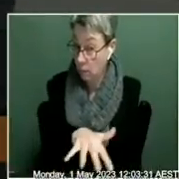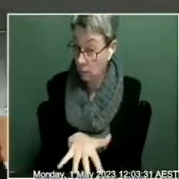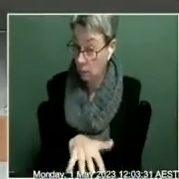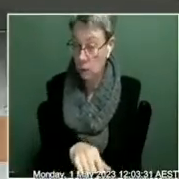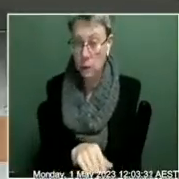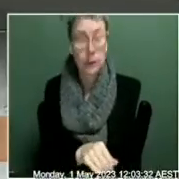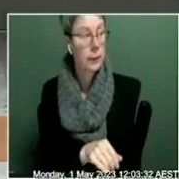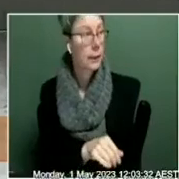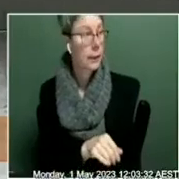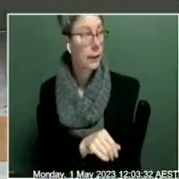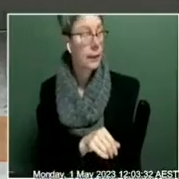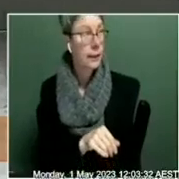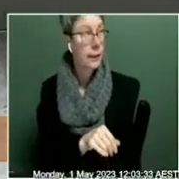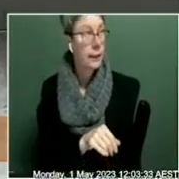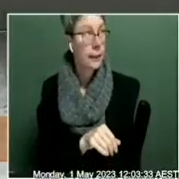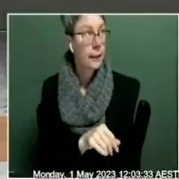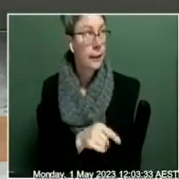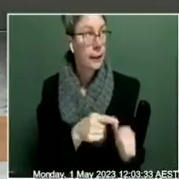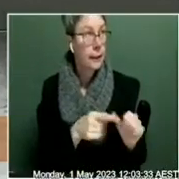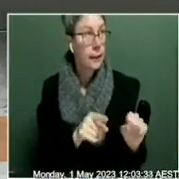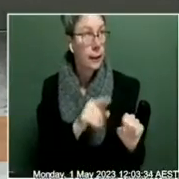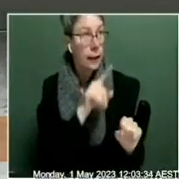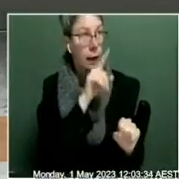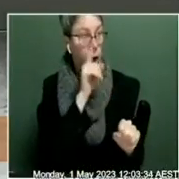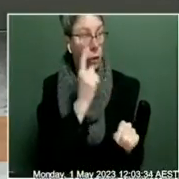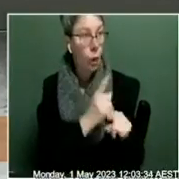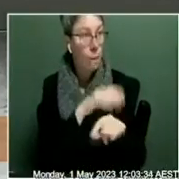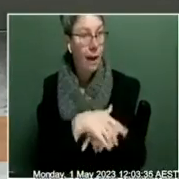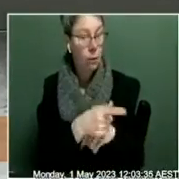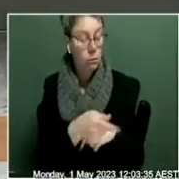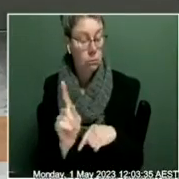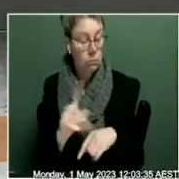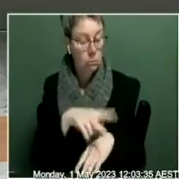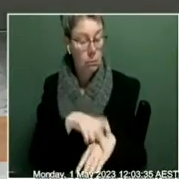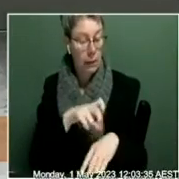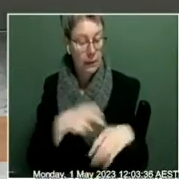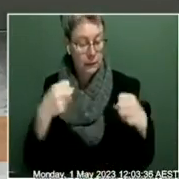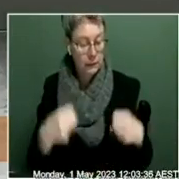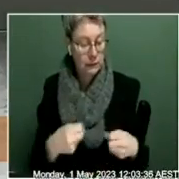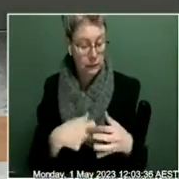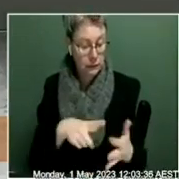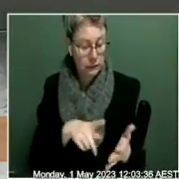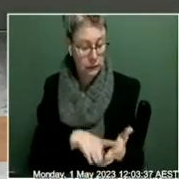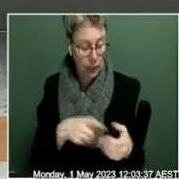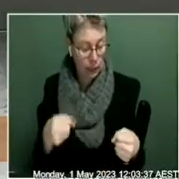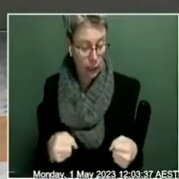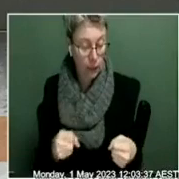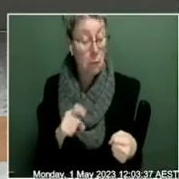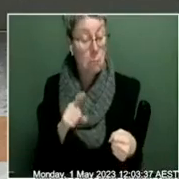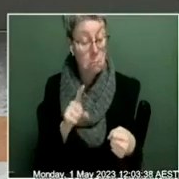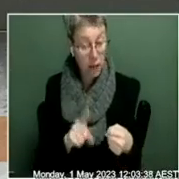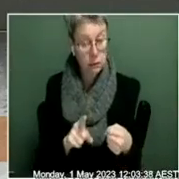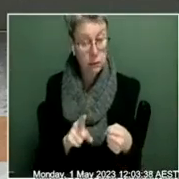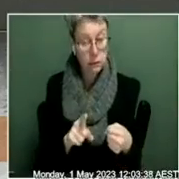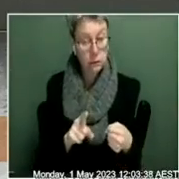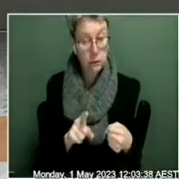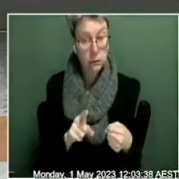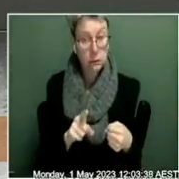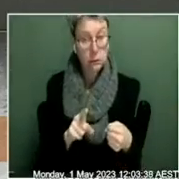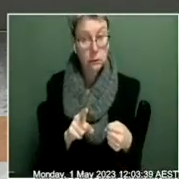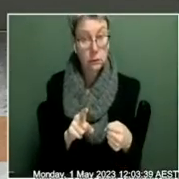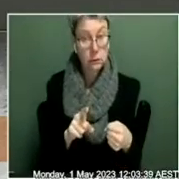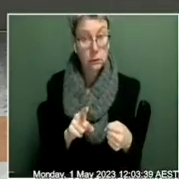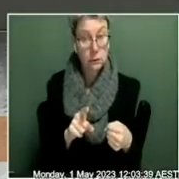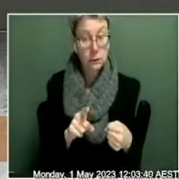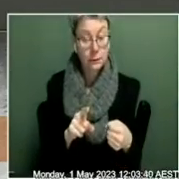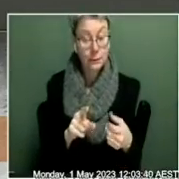terrible circumstances surrounding why we are working on this very reform, would suggest that they're not